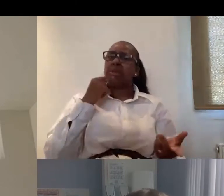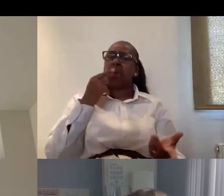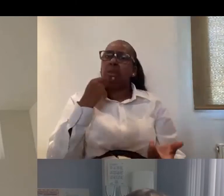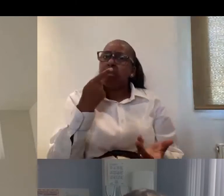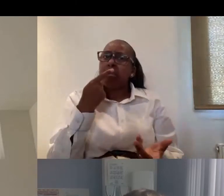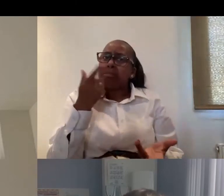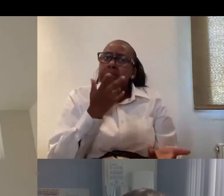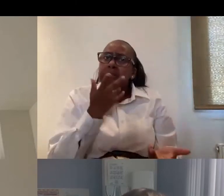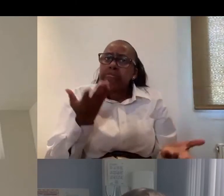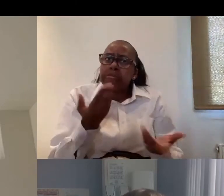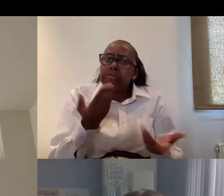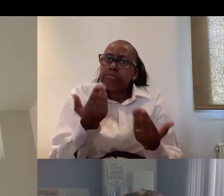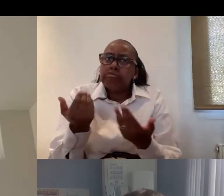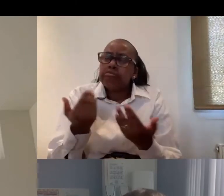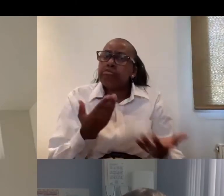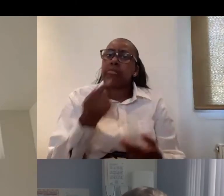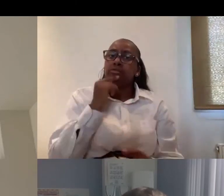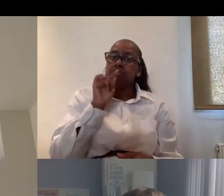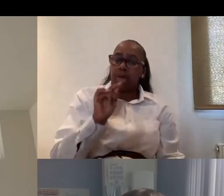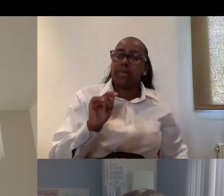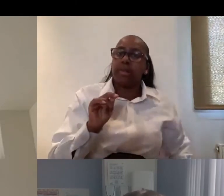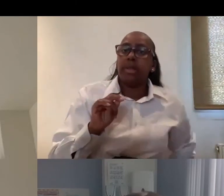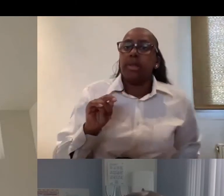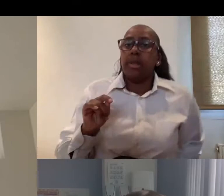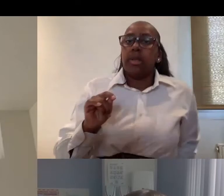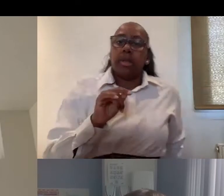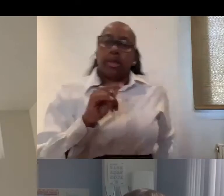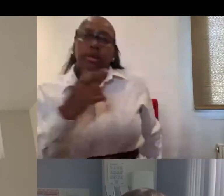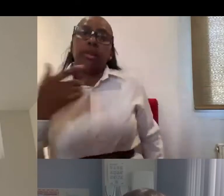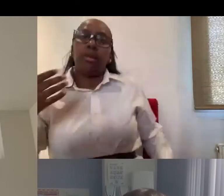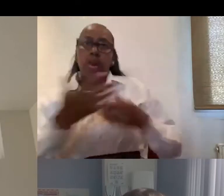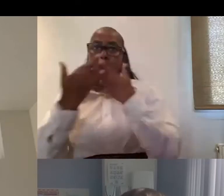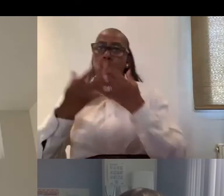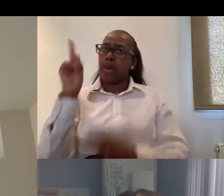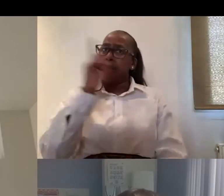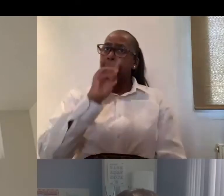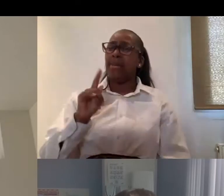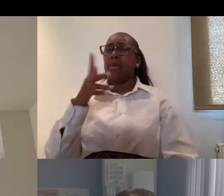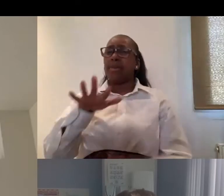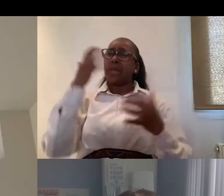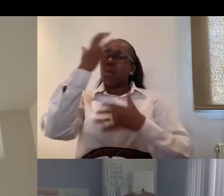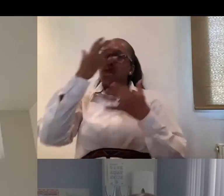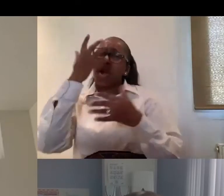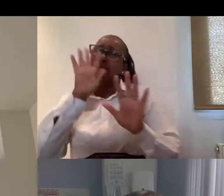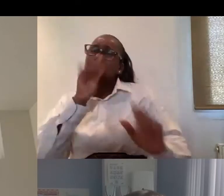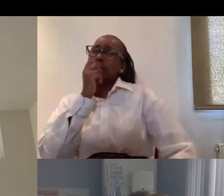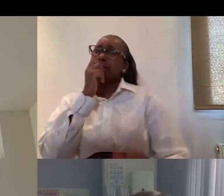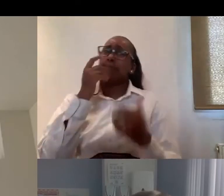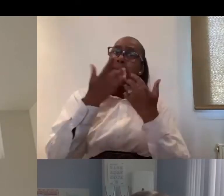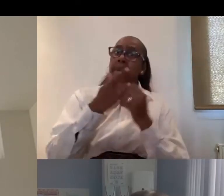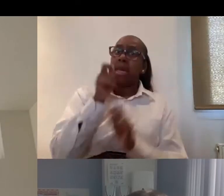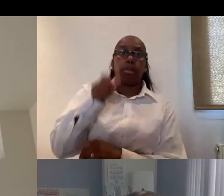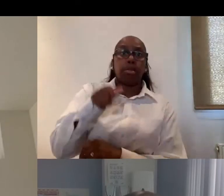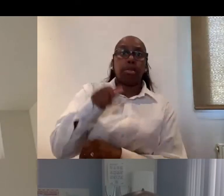that. Yeah, so this is something that a lot of people are anxious about, actually, and I've spoken to many patients